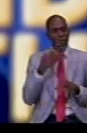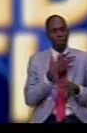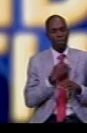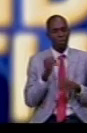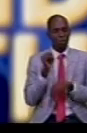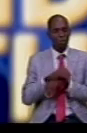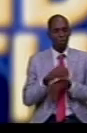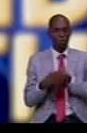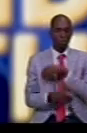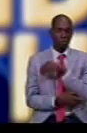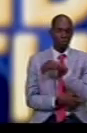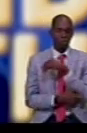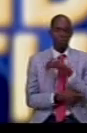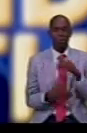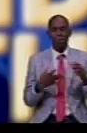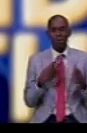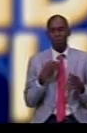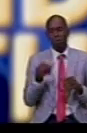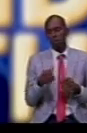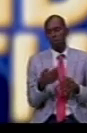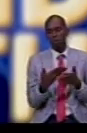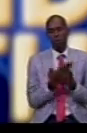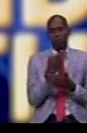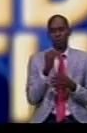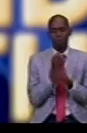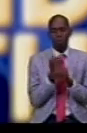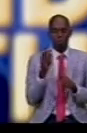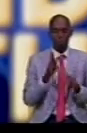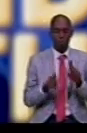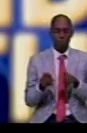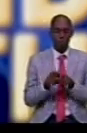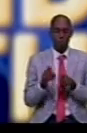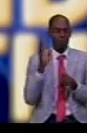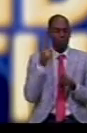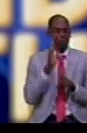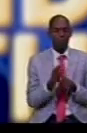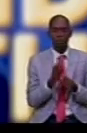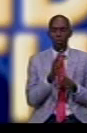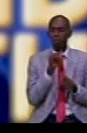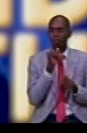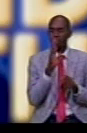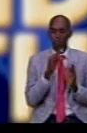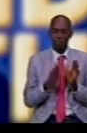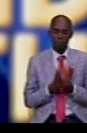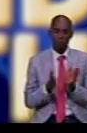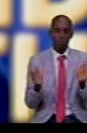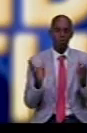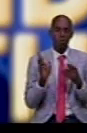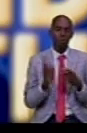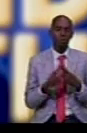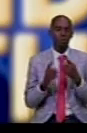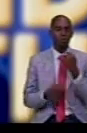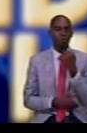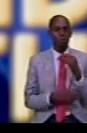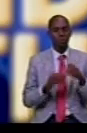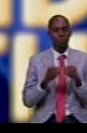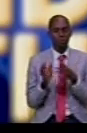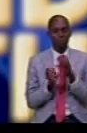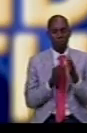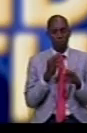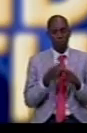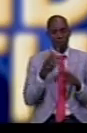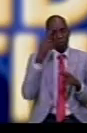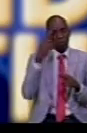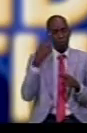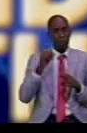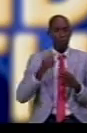themselves to temptations any longer in the name of Jesus. And as for the coming program, Father, glorify yourself. We have seen you work in times past. This